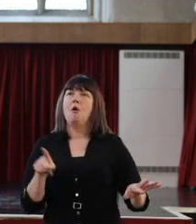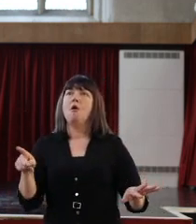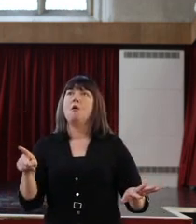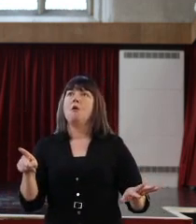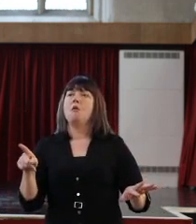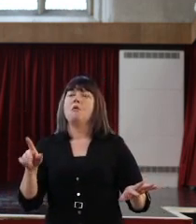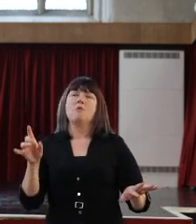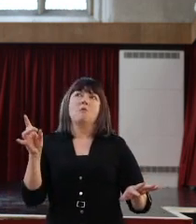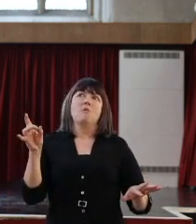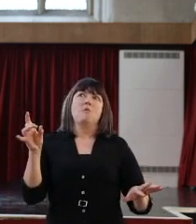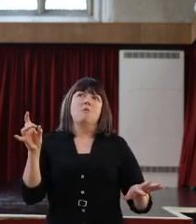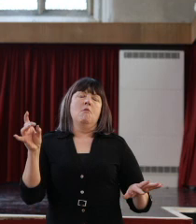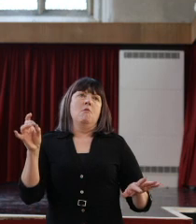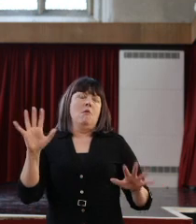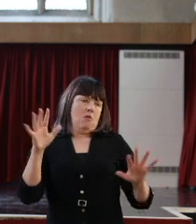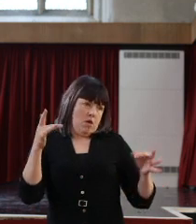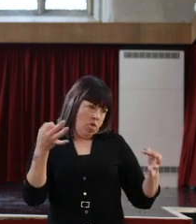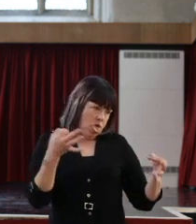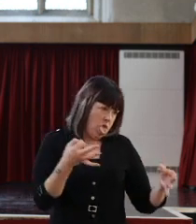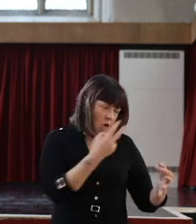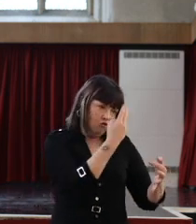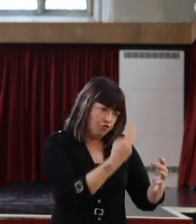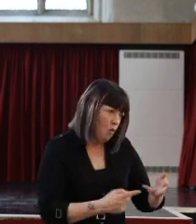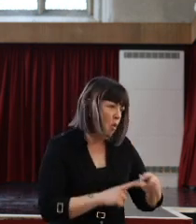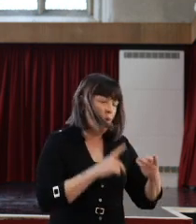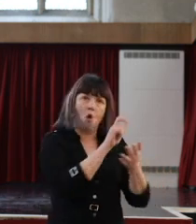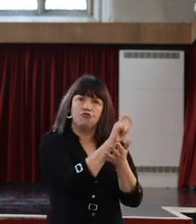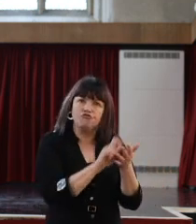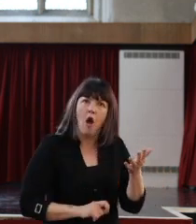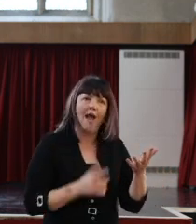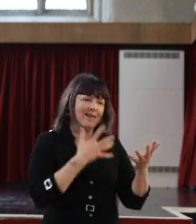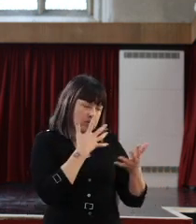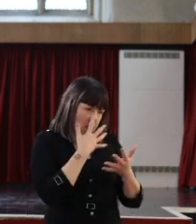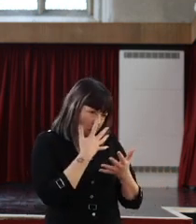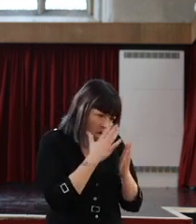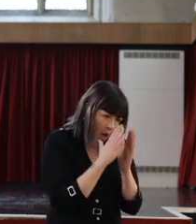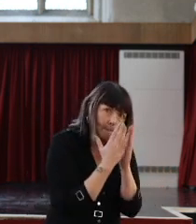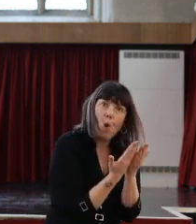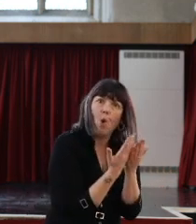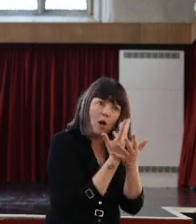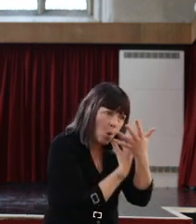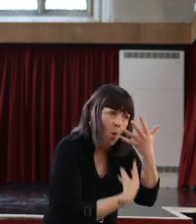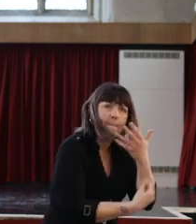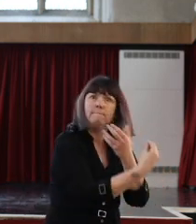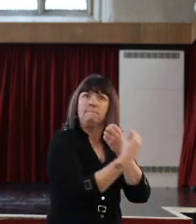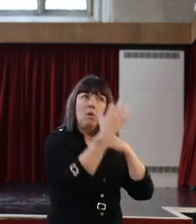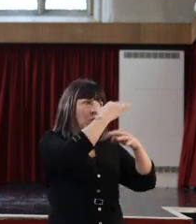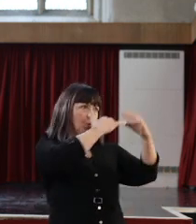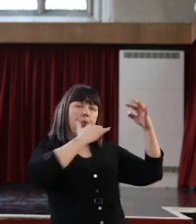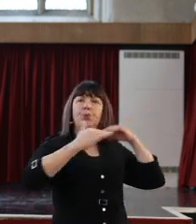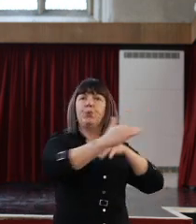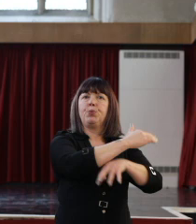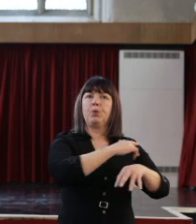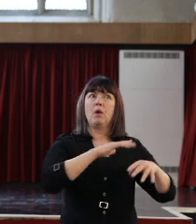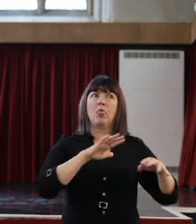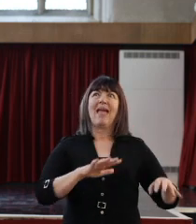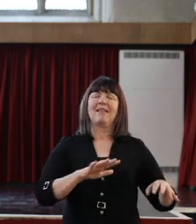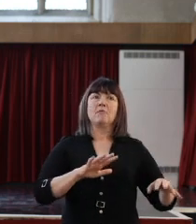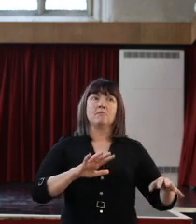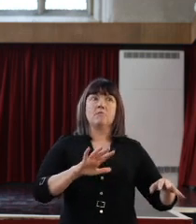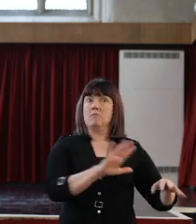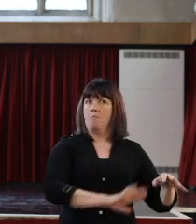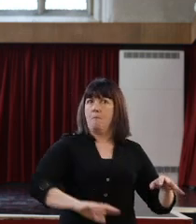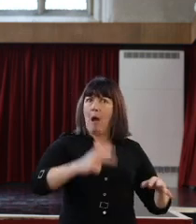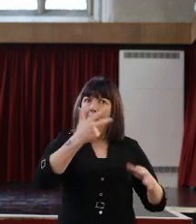books. I lost myself in drawing and writing and the things I loved. And within a year, my life changed again, very, very dramatically. I had a new dad in